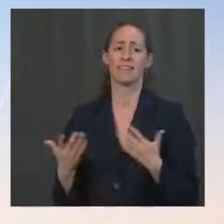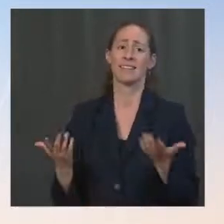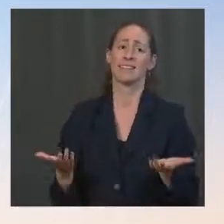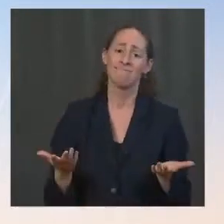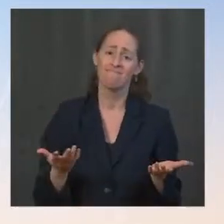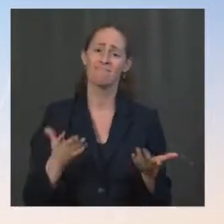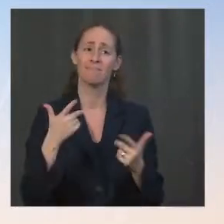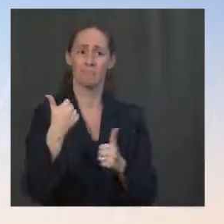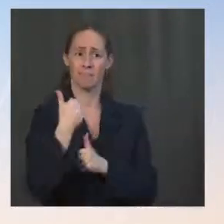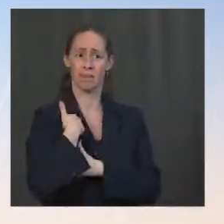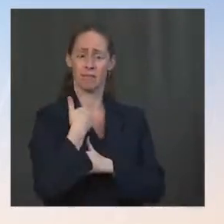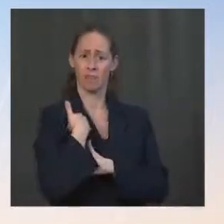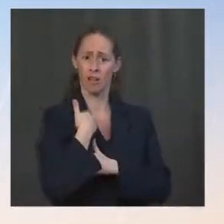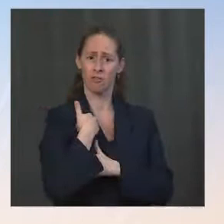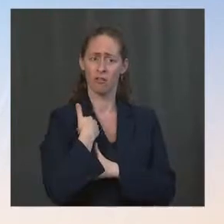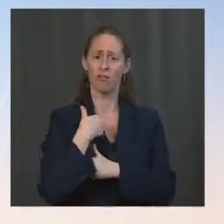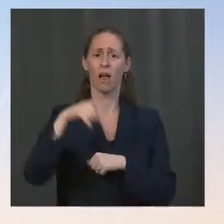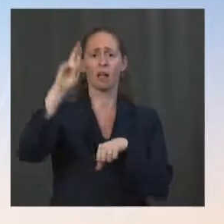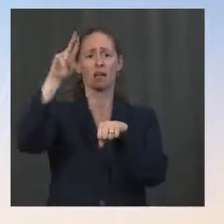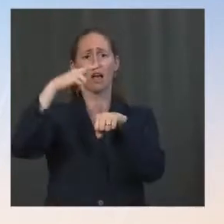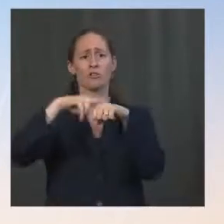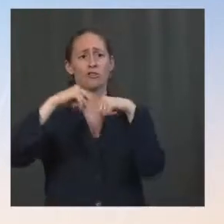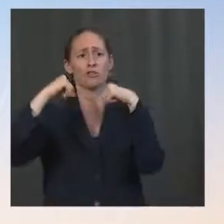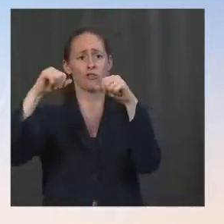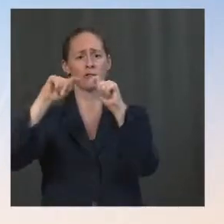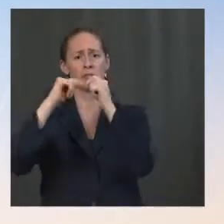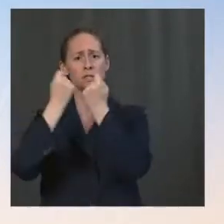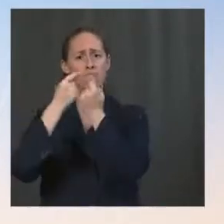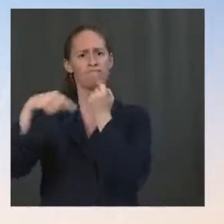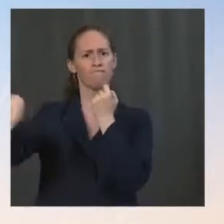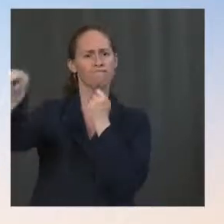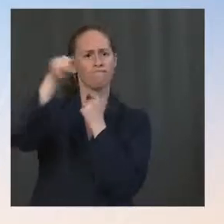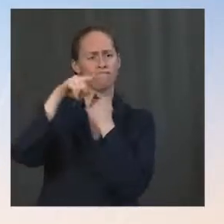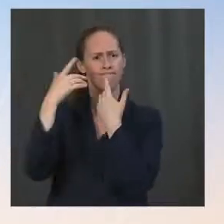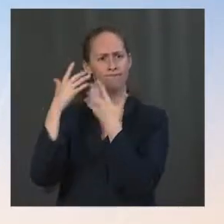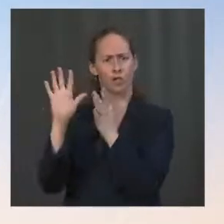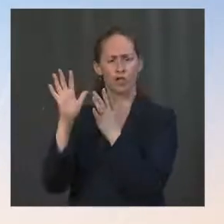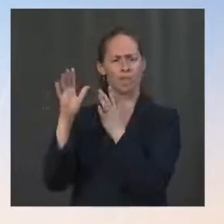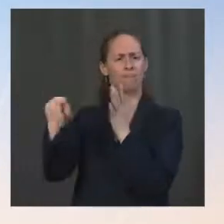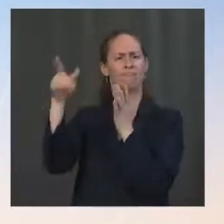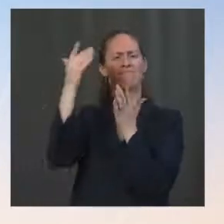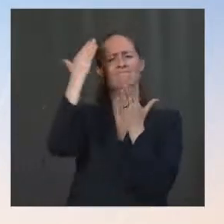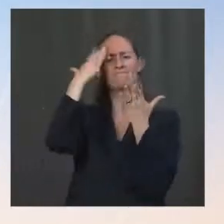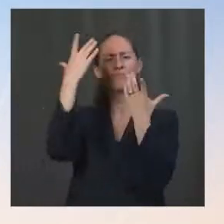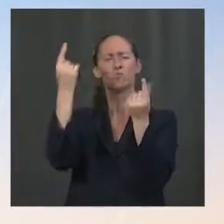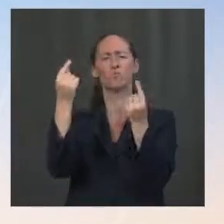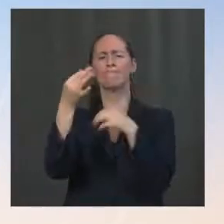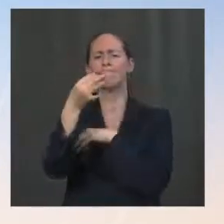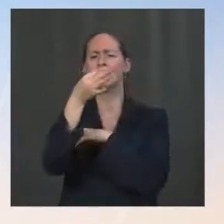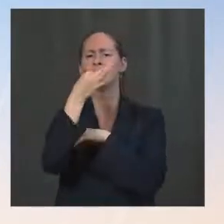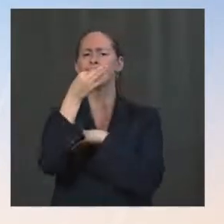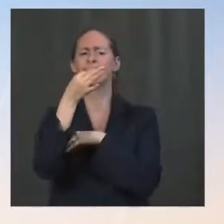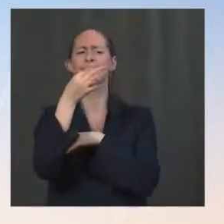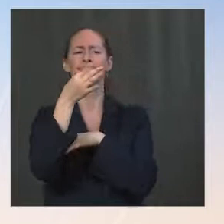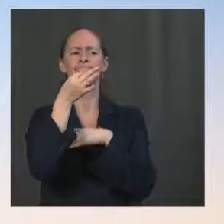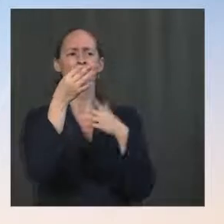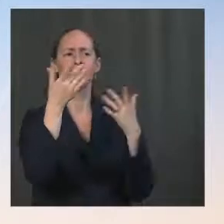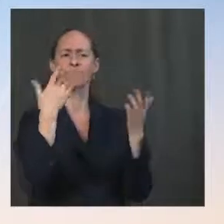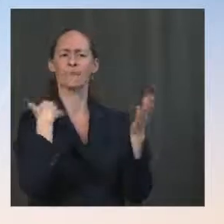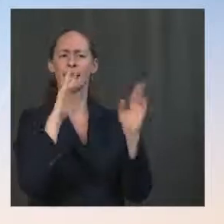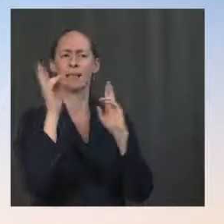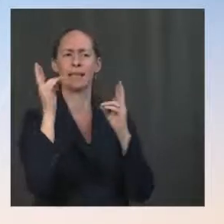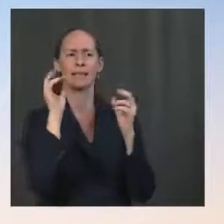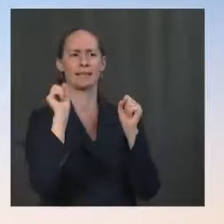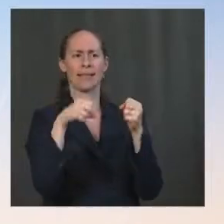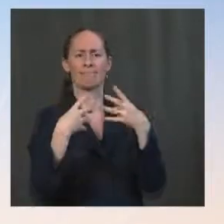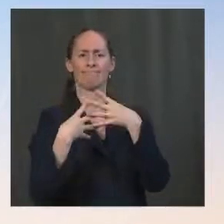security team that serves the president has enormous capabilities and capacities and is pursuing a range of missions at the same time. Obviously,